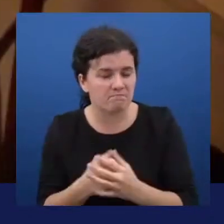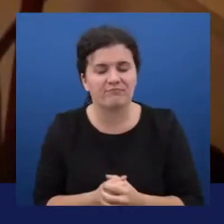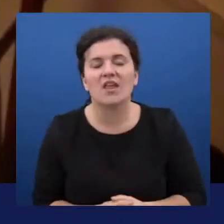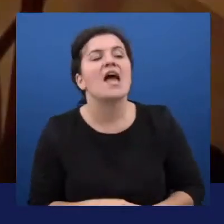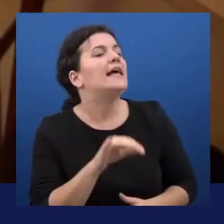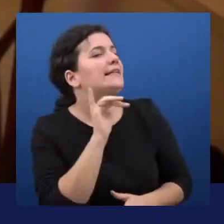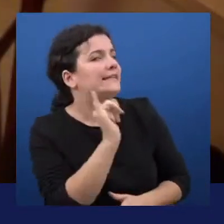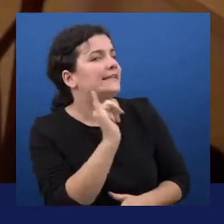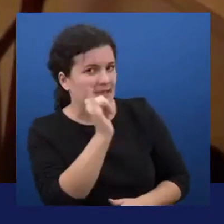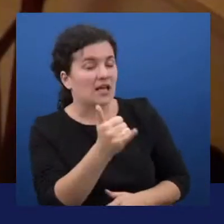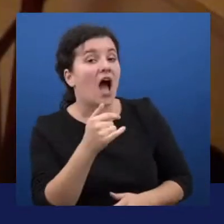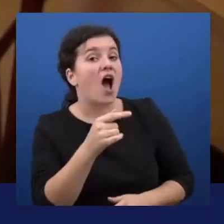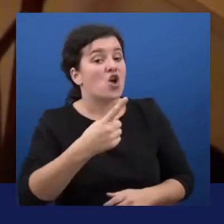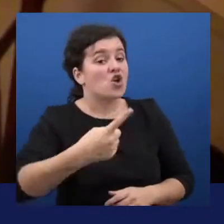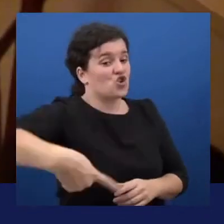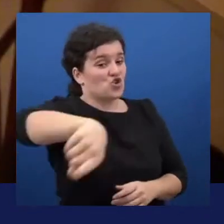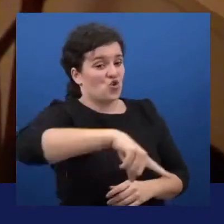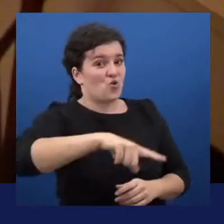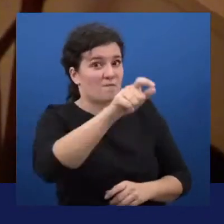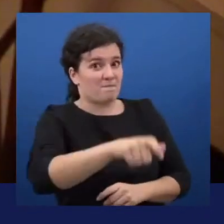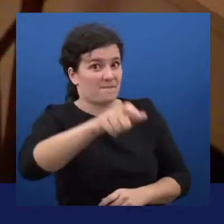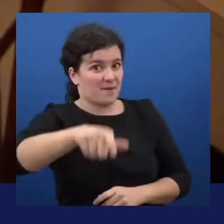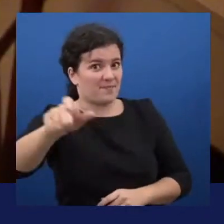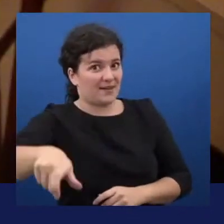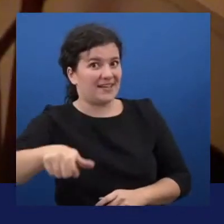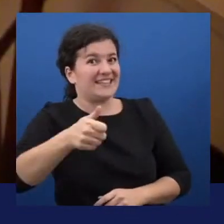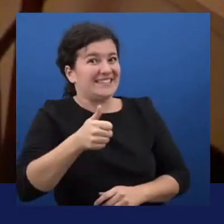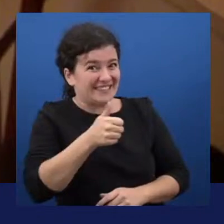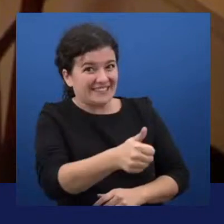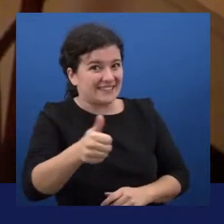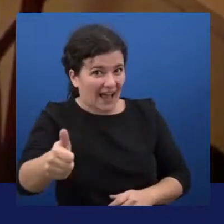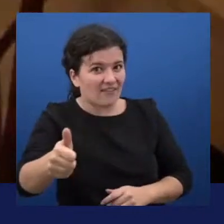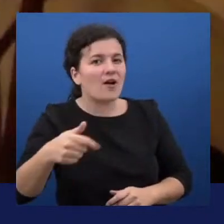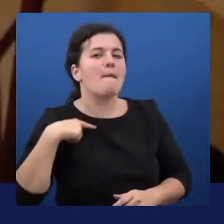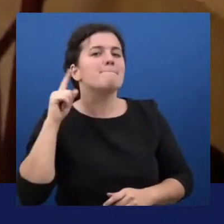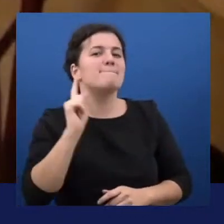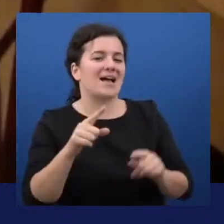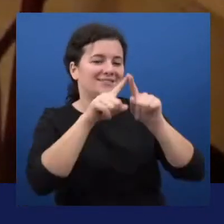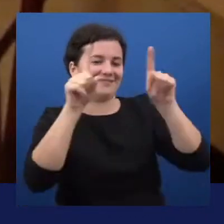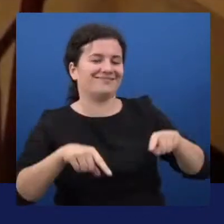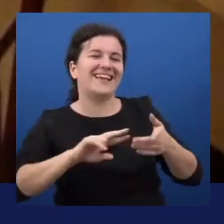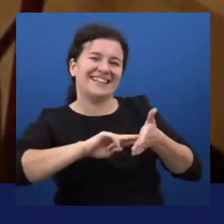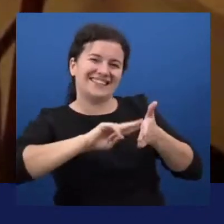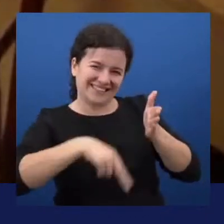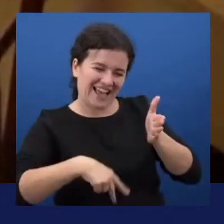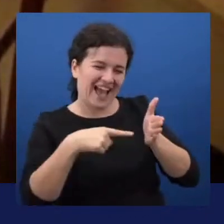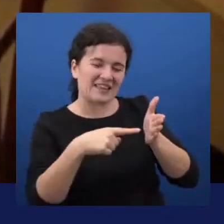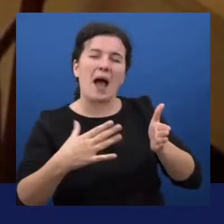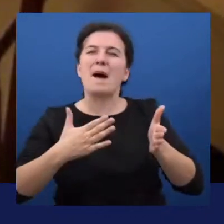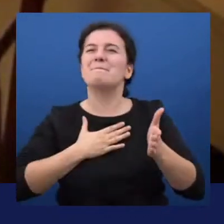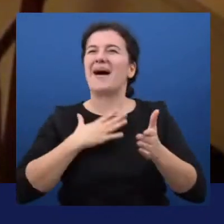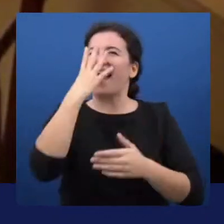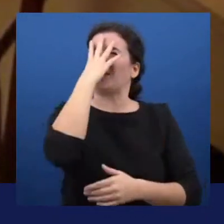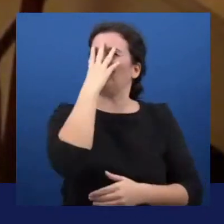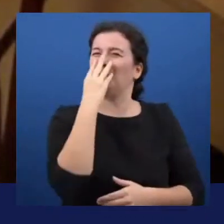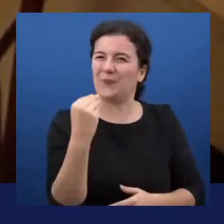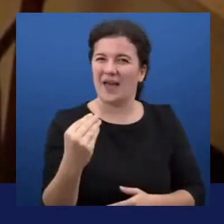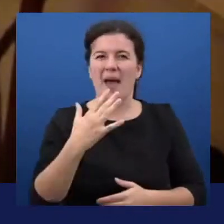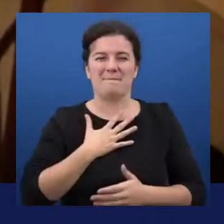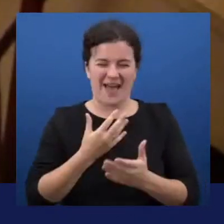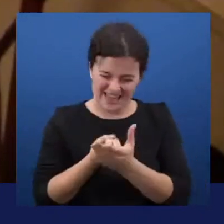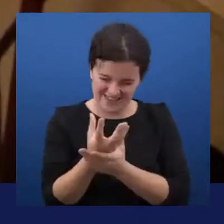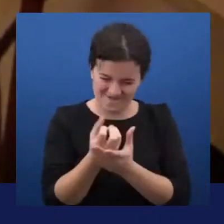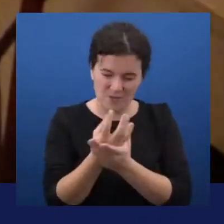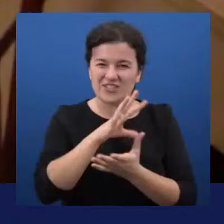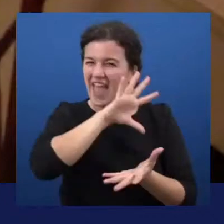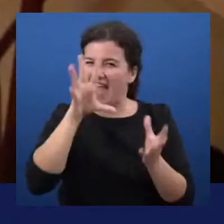to give their permission for you to store the information, to use the information. You have the probability to take the